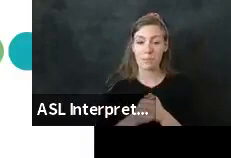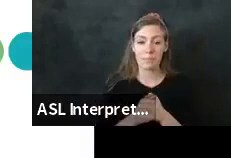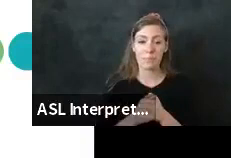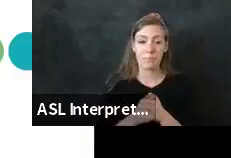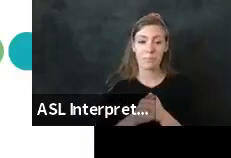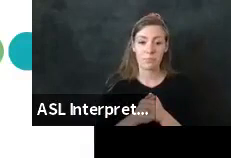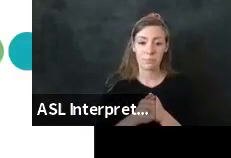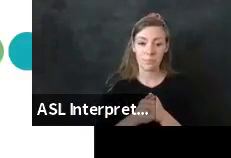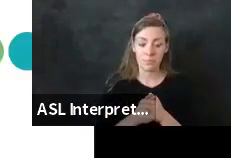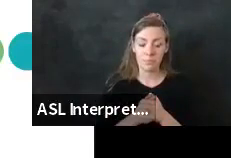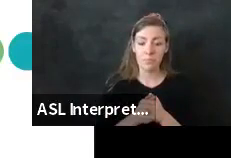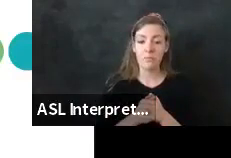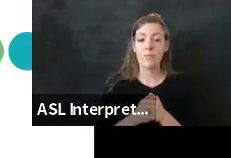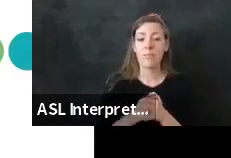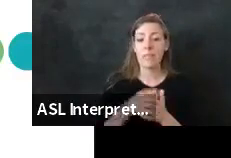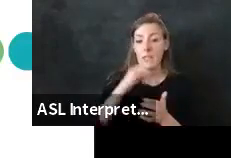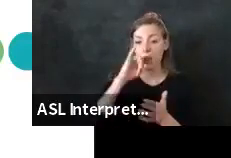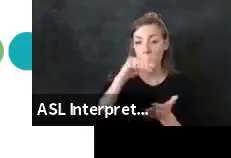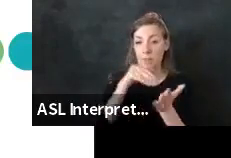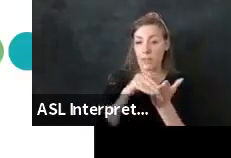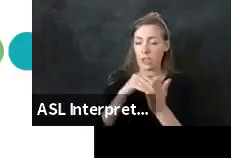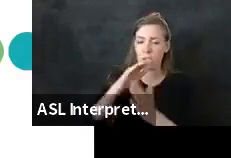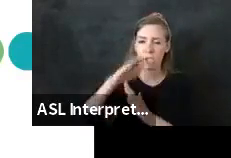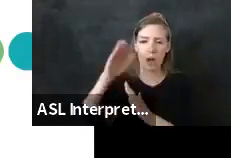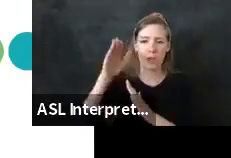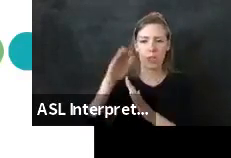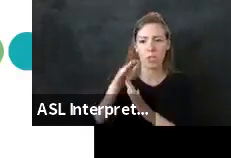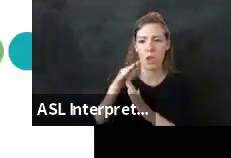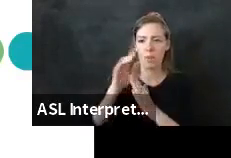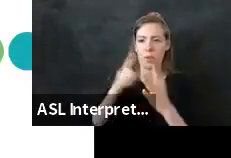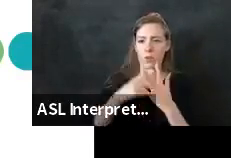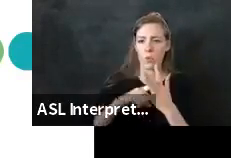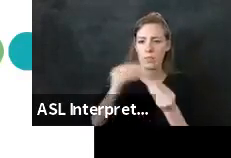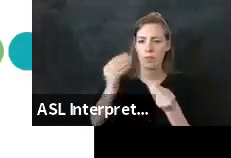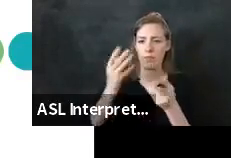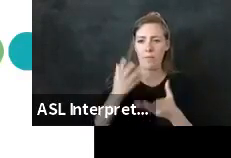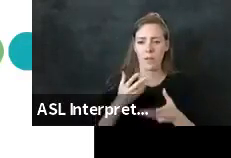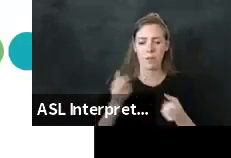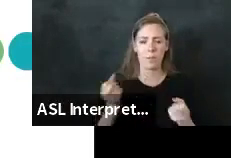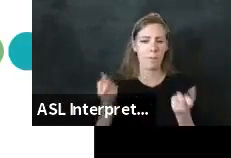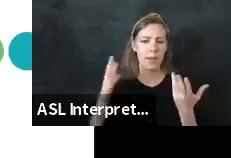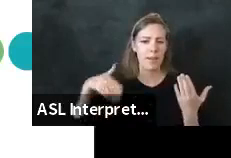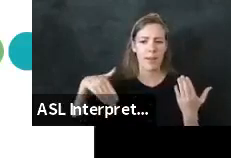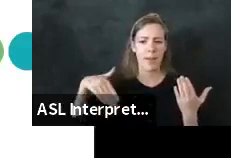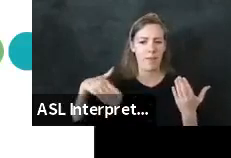top trusted source of information on COVID-19, but many parents haven't yet spoken to their